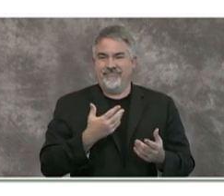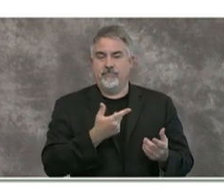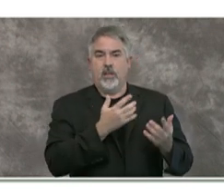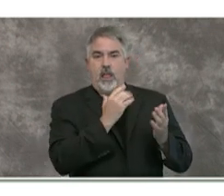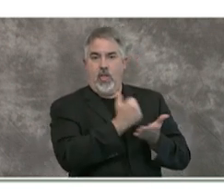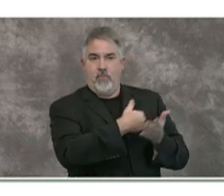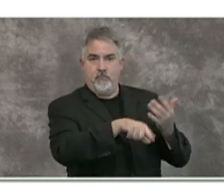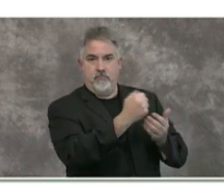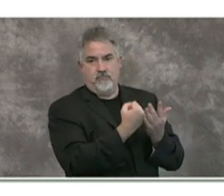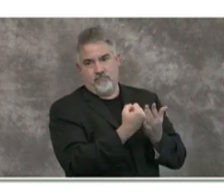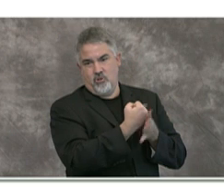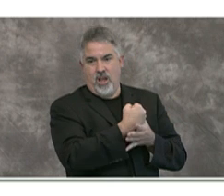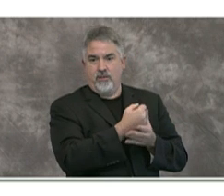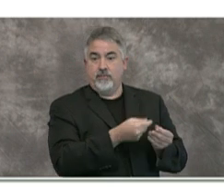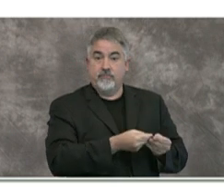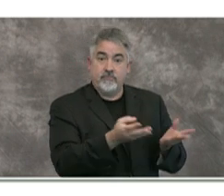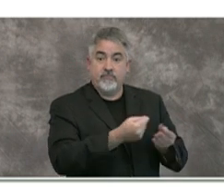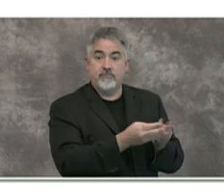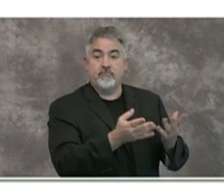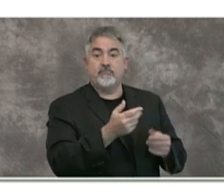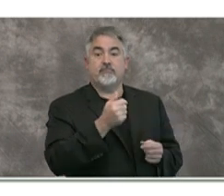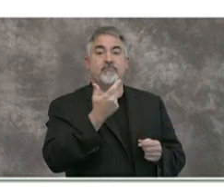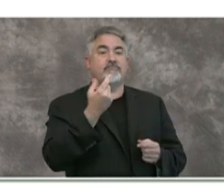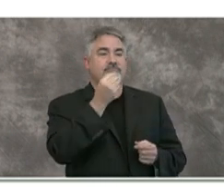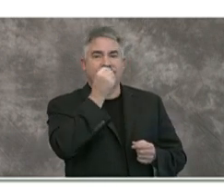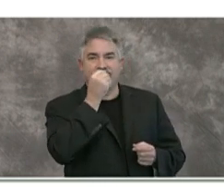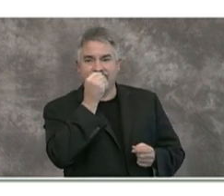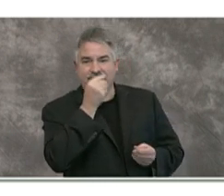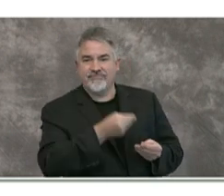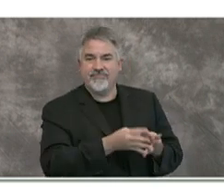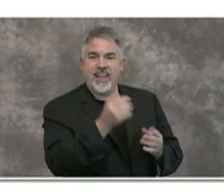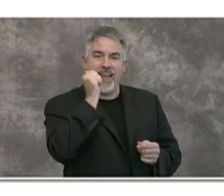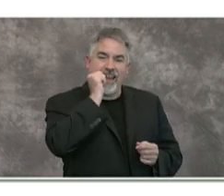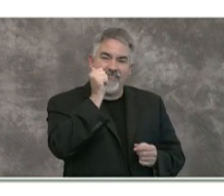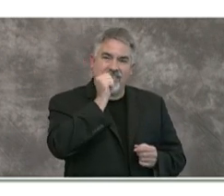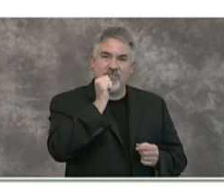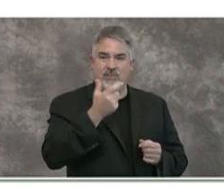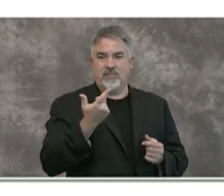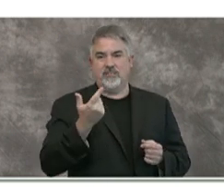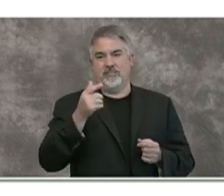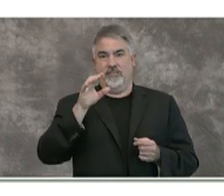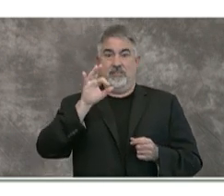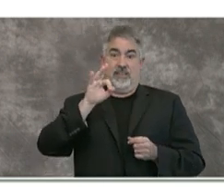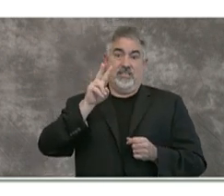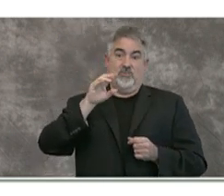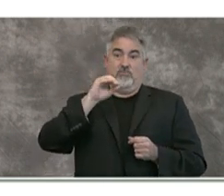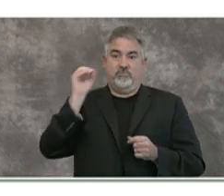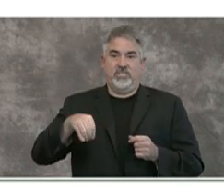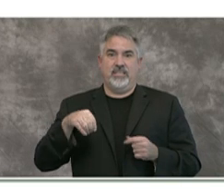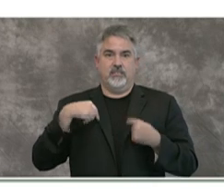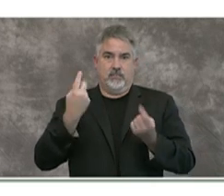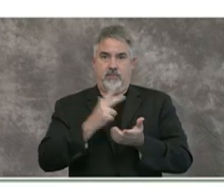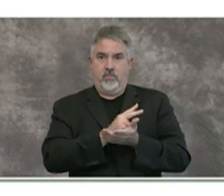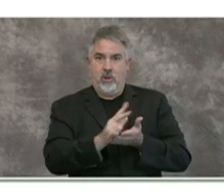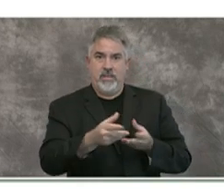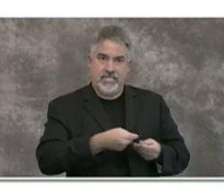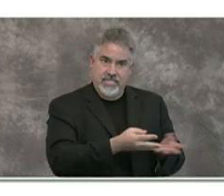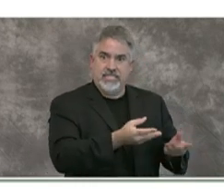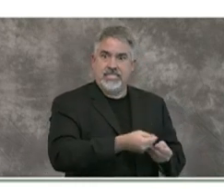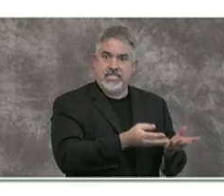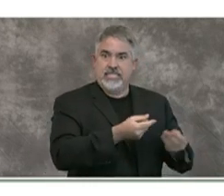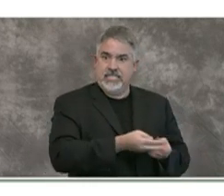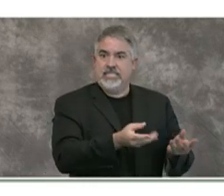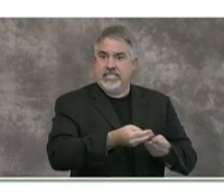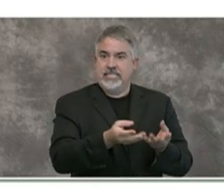daily meals served to seniors and homebound adults by 92% over the last 3 weeks. Through additional